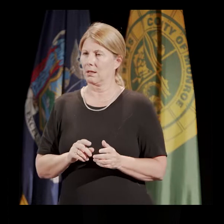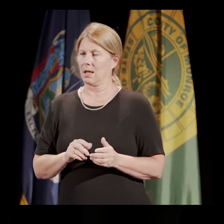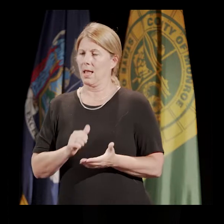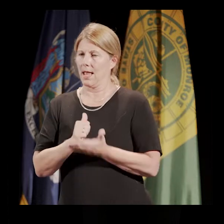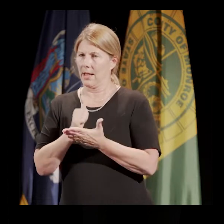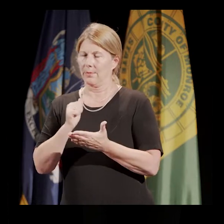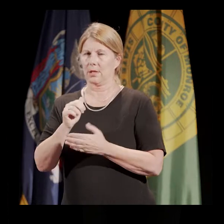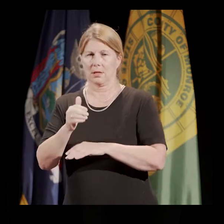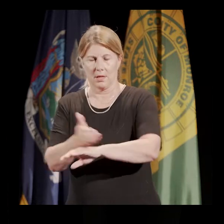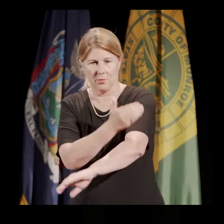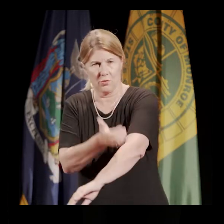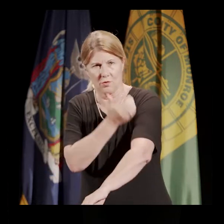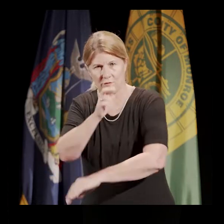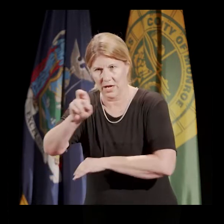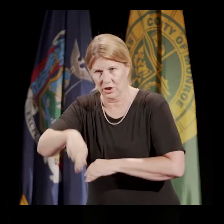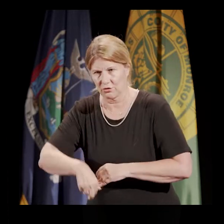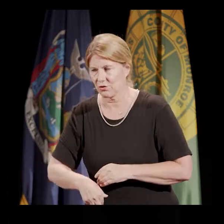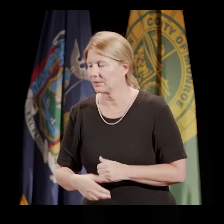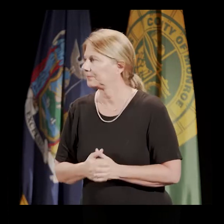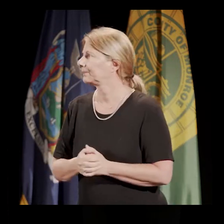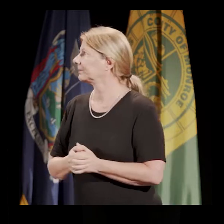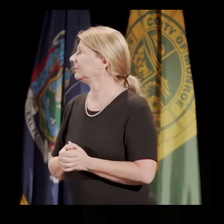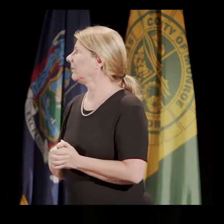forward. Looking back on the work we've